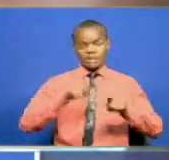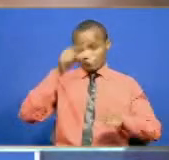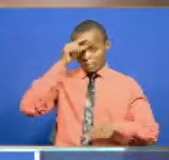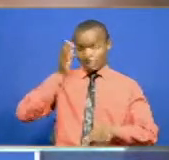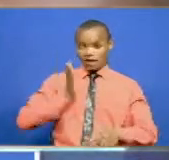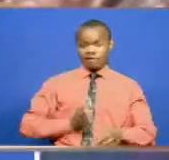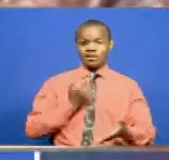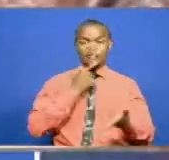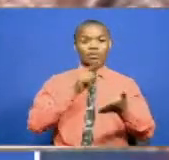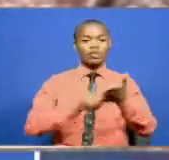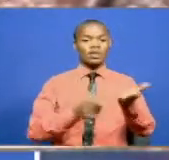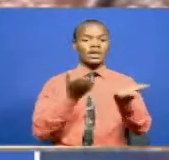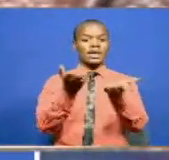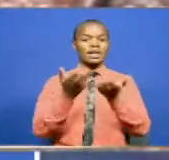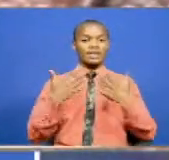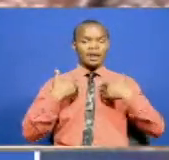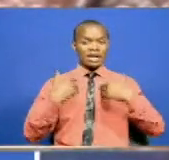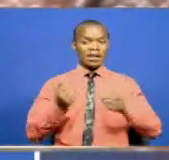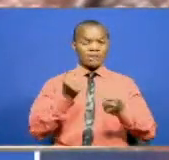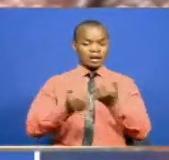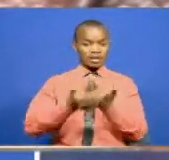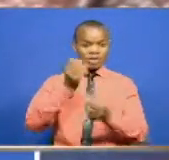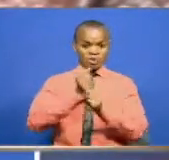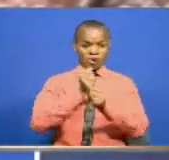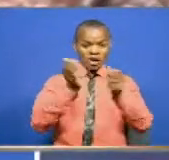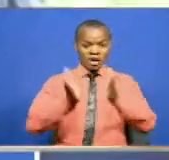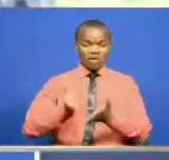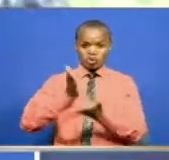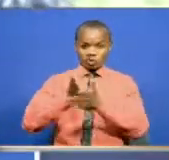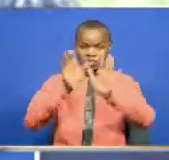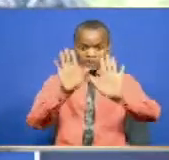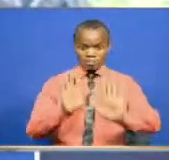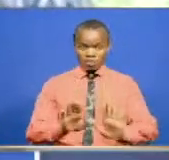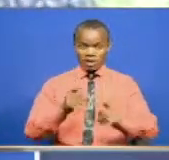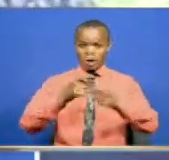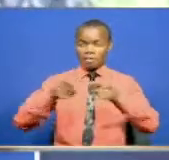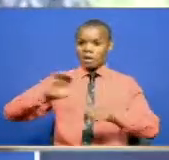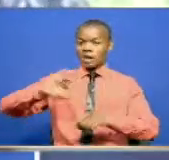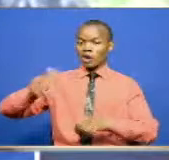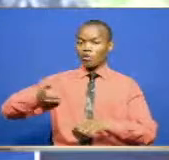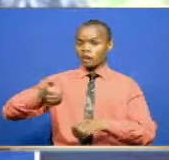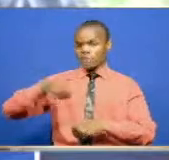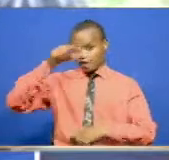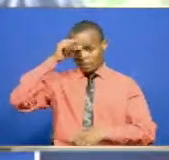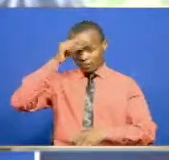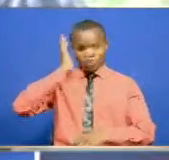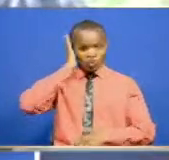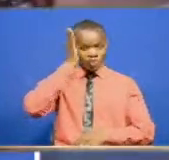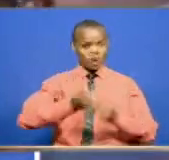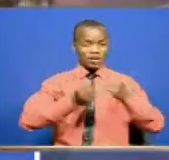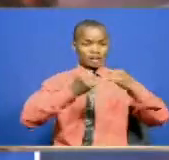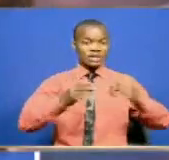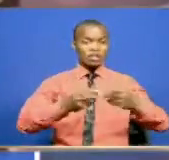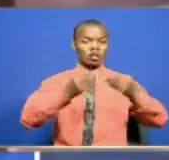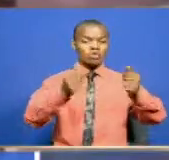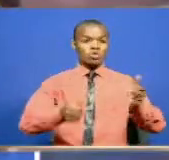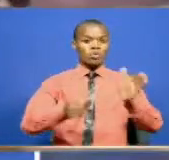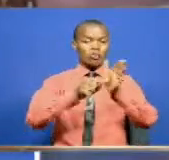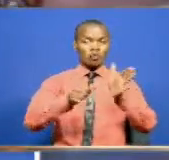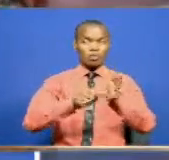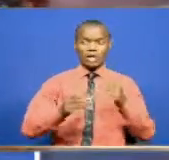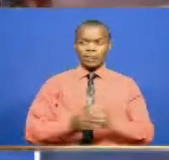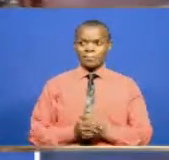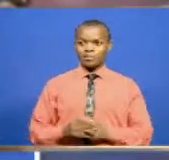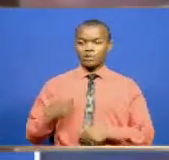were unrealistic, but only promised that county governments will try to address what they are capable of doing. Na sisi